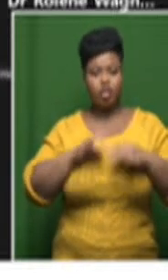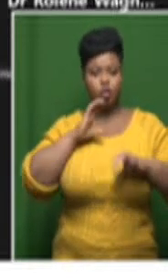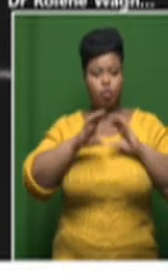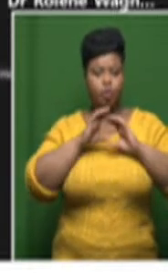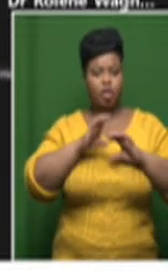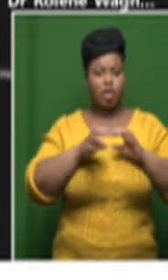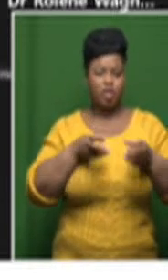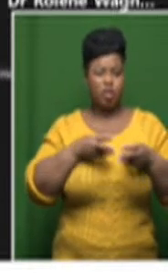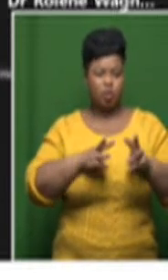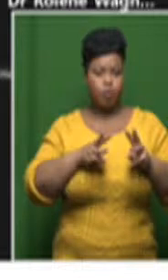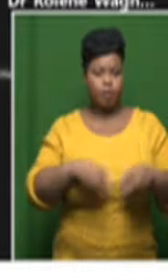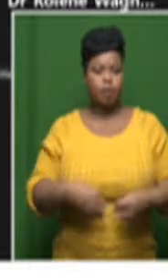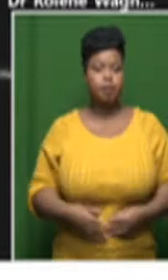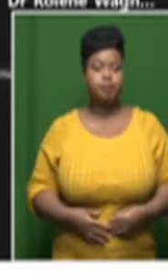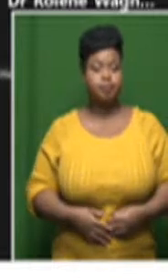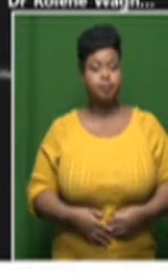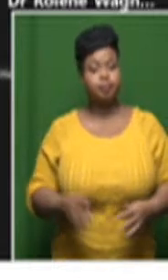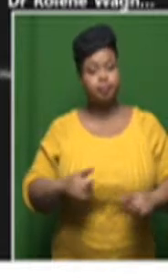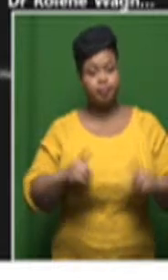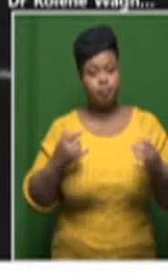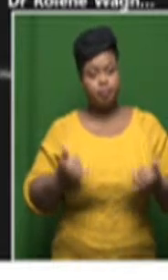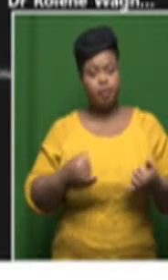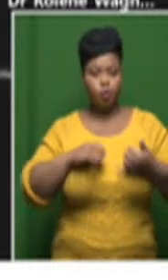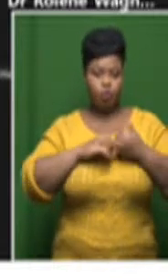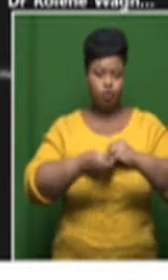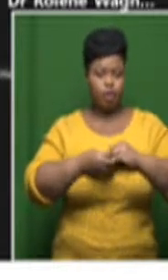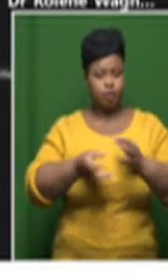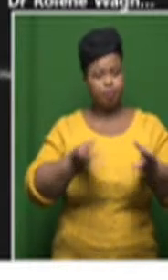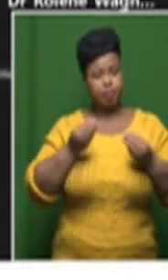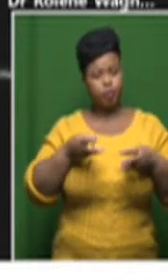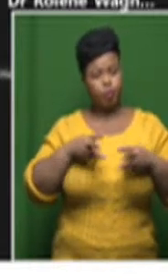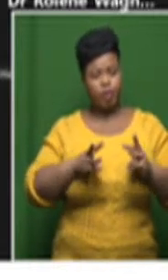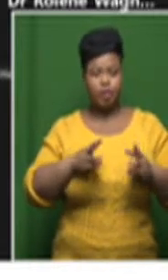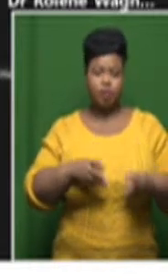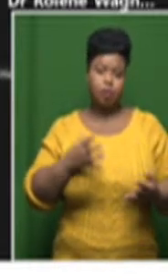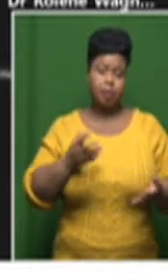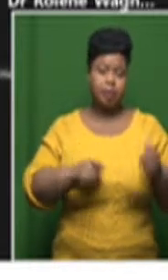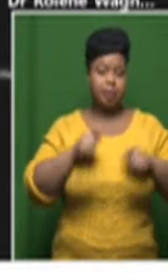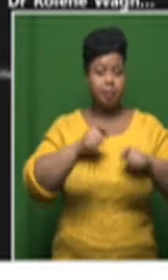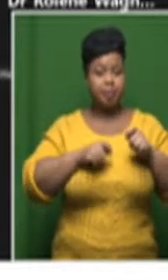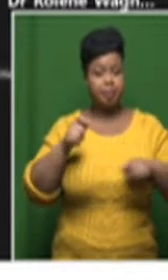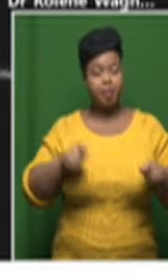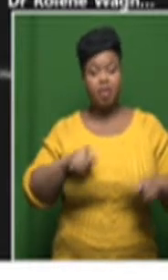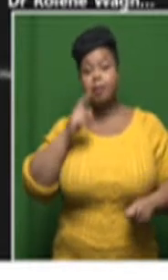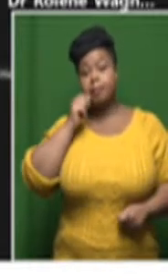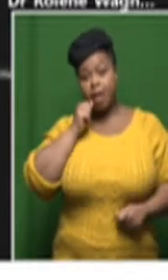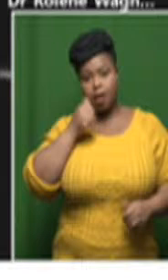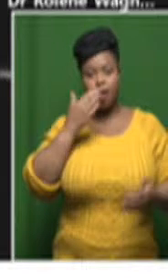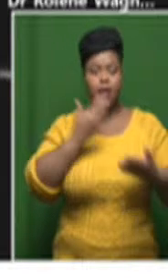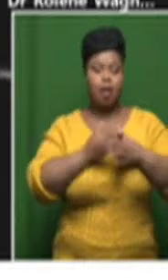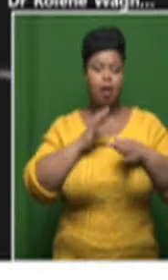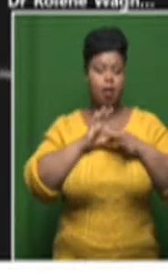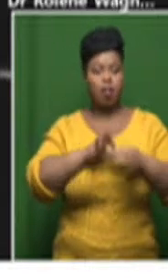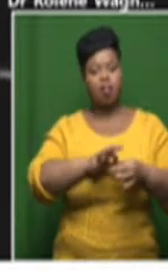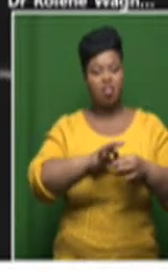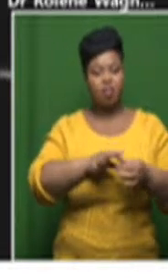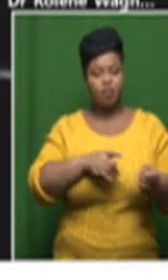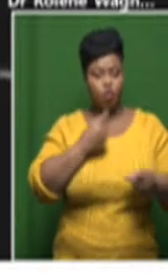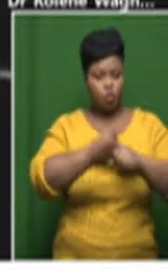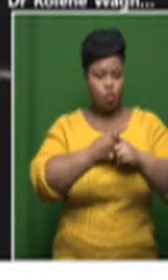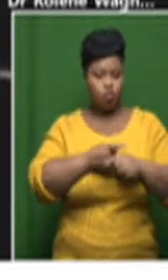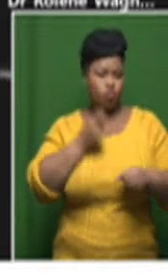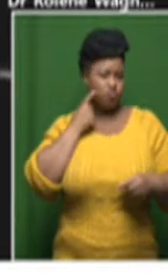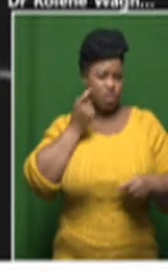communication material, but we're trying to find ways in which people, and men in particular, can relate to and can resonate